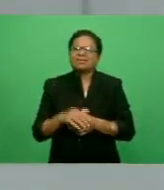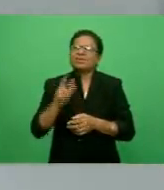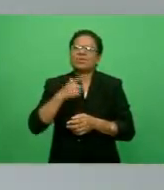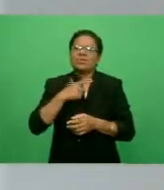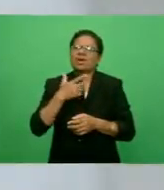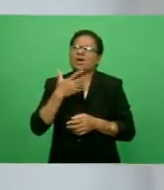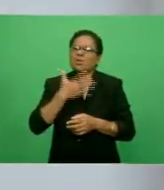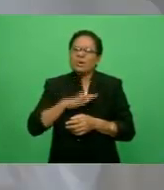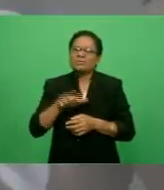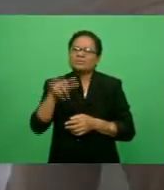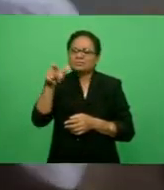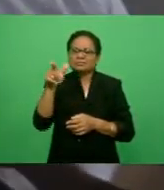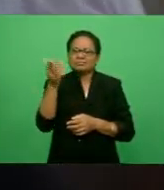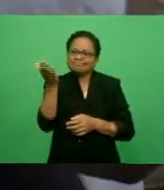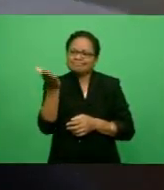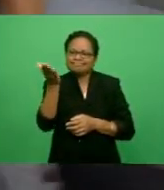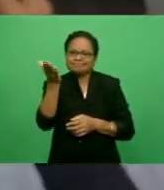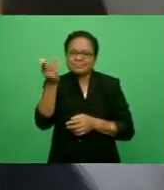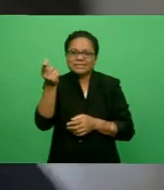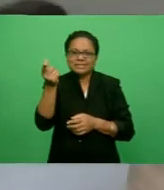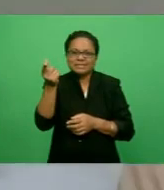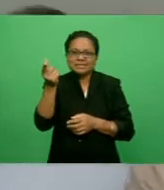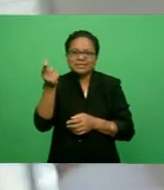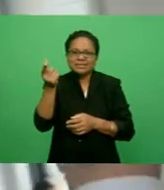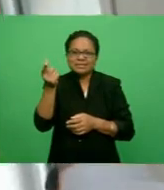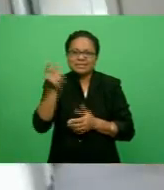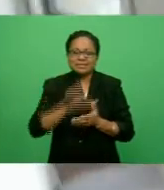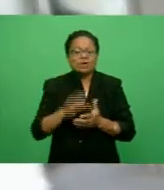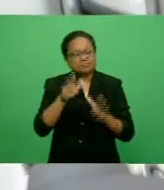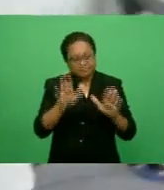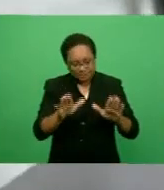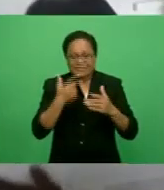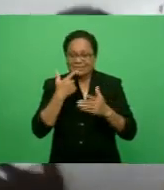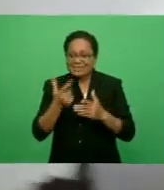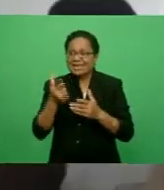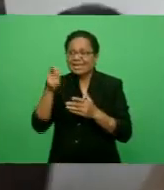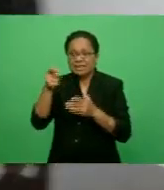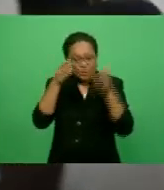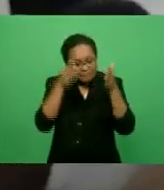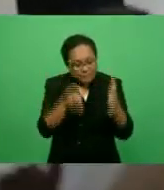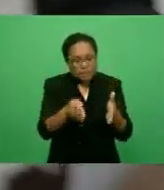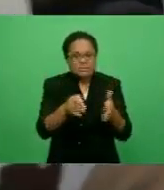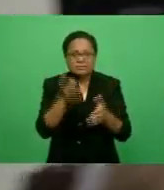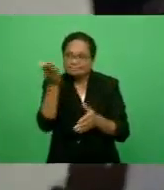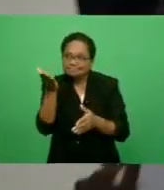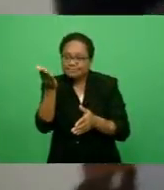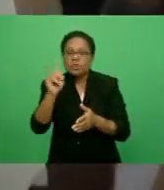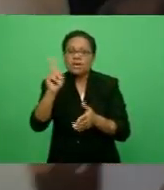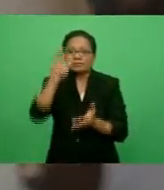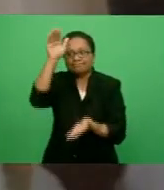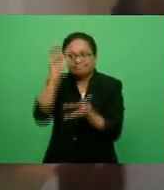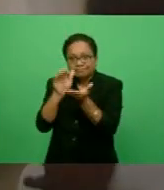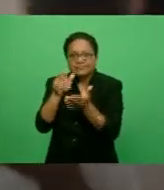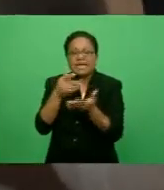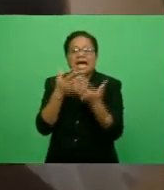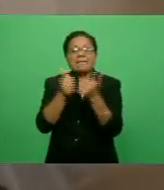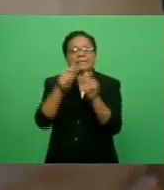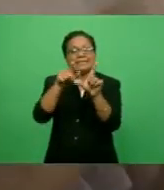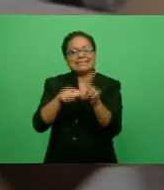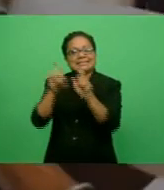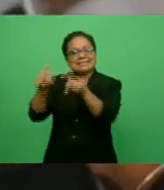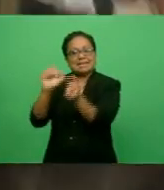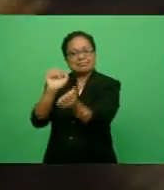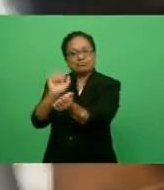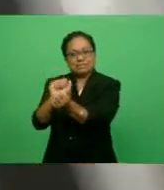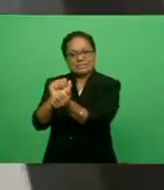the length of the sentence, but the court was told he will now focus on the sentence only. His lawyer has sought time to file amended grants